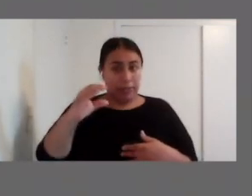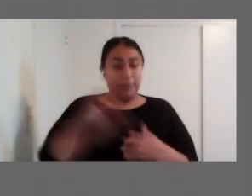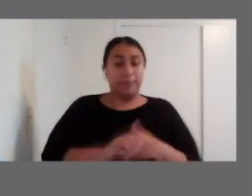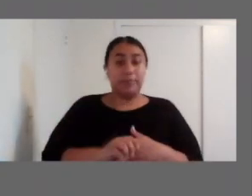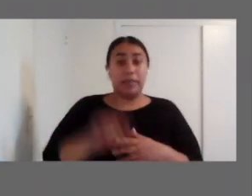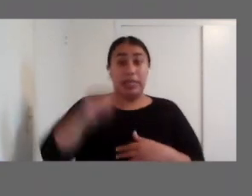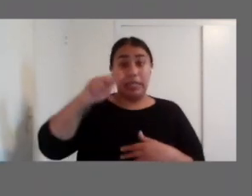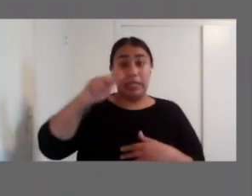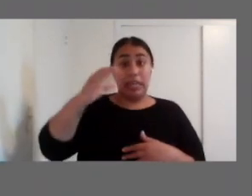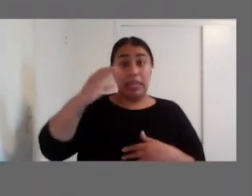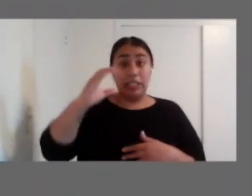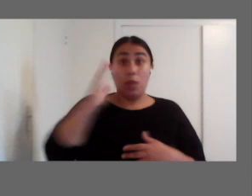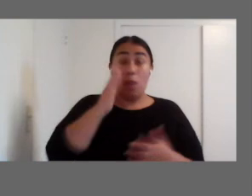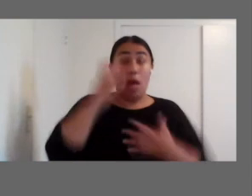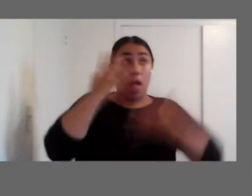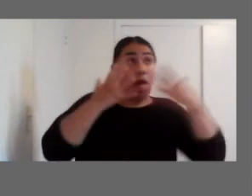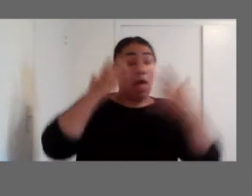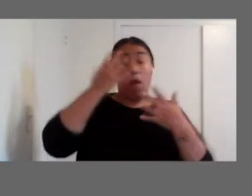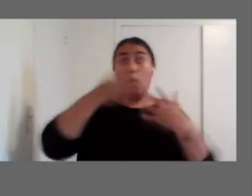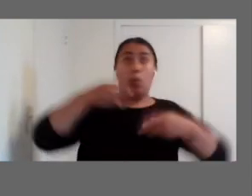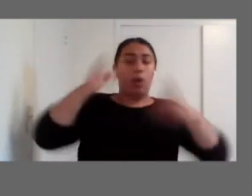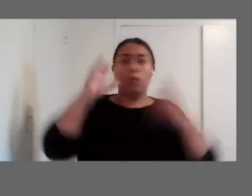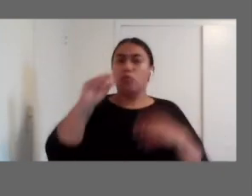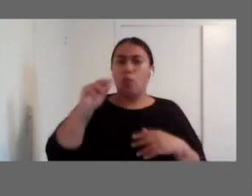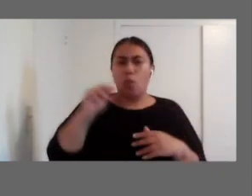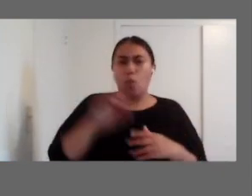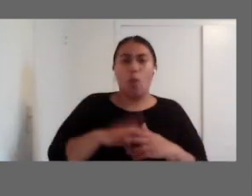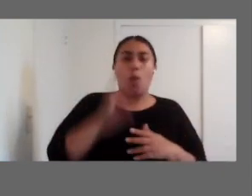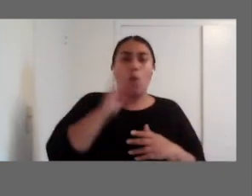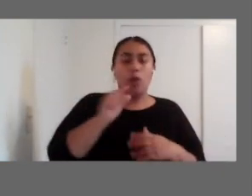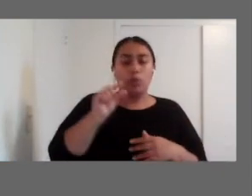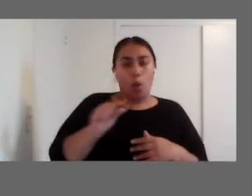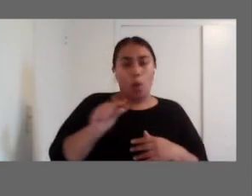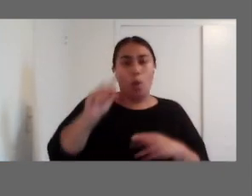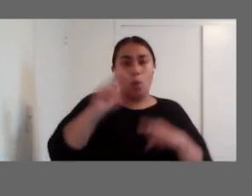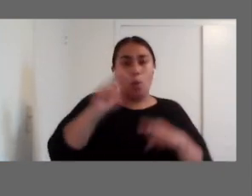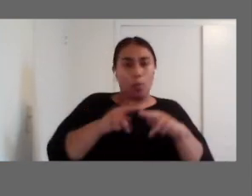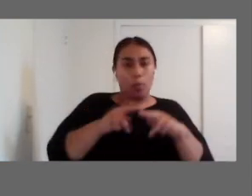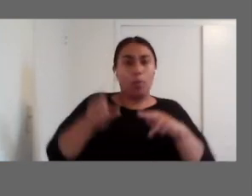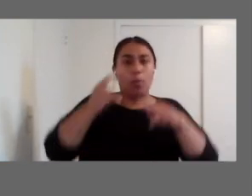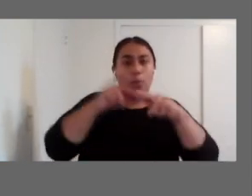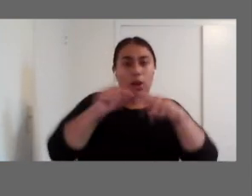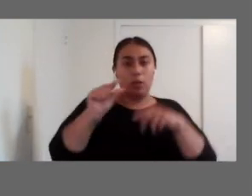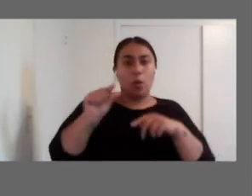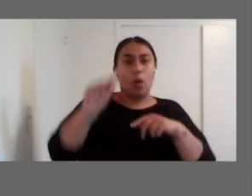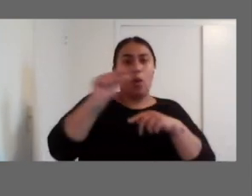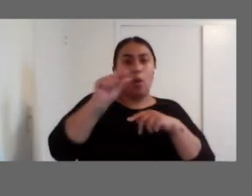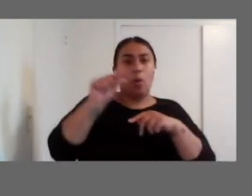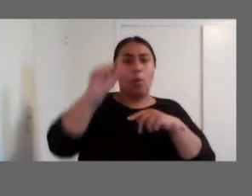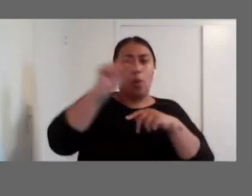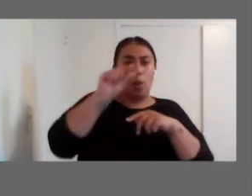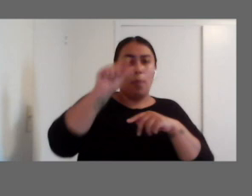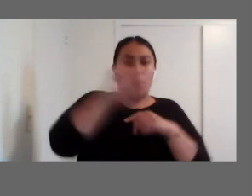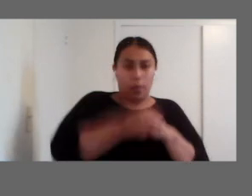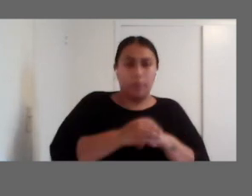and CB2 receptors. The common thinking is if you use THC, it affects the brain. If you use CBD, you're okay. And you're not affecting the brain. Guys,